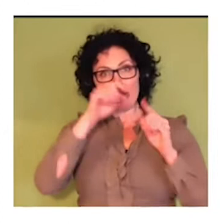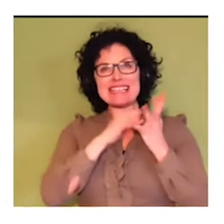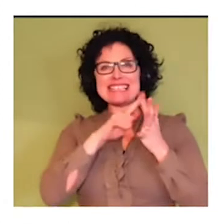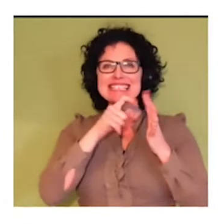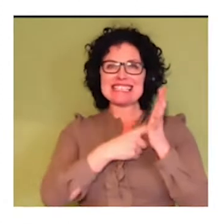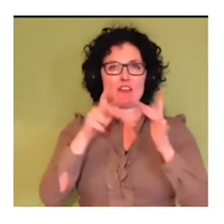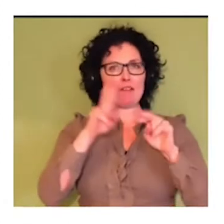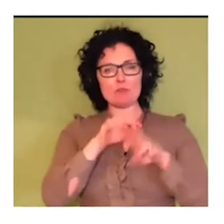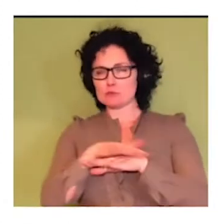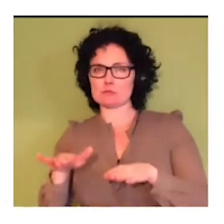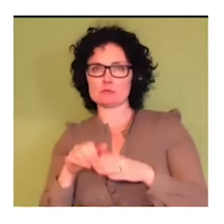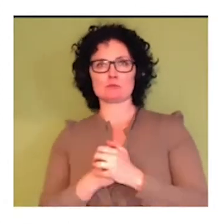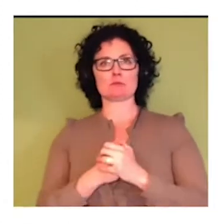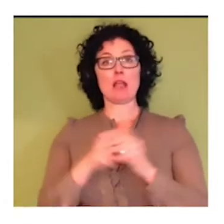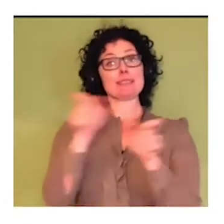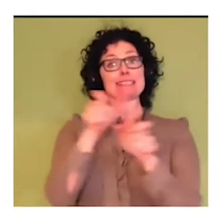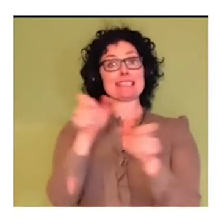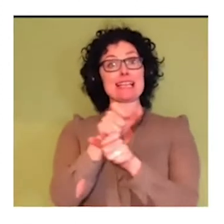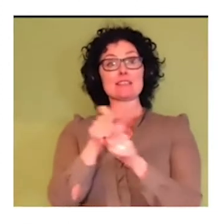dyslexia-specific font which is called Readable.